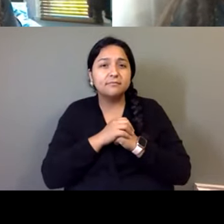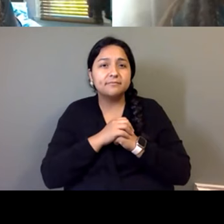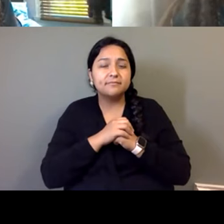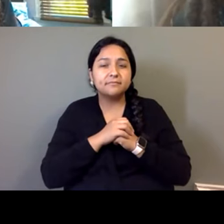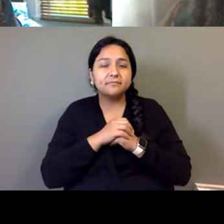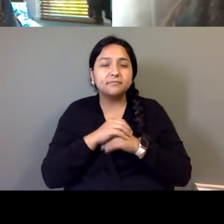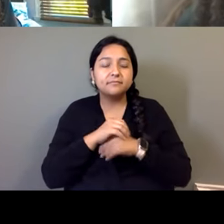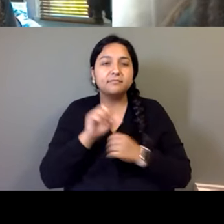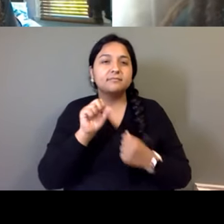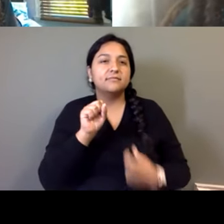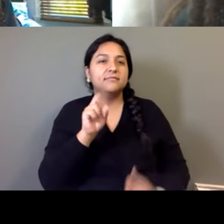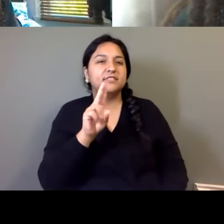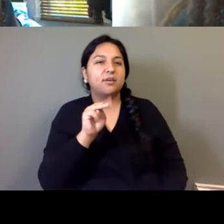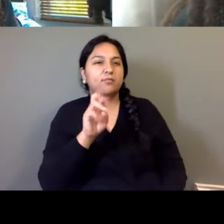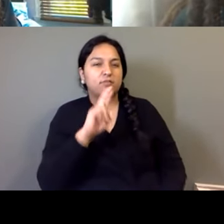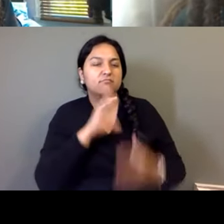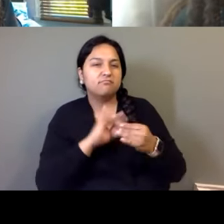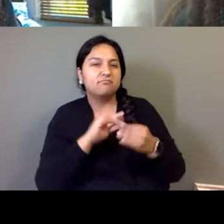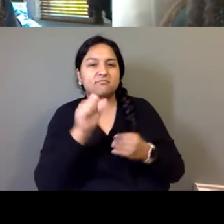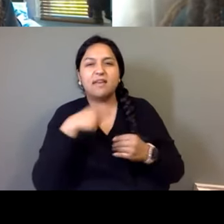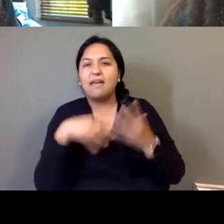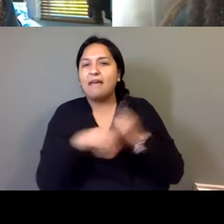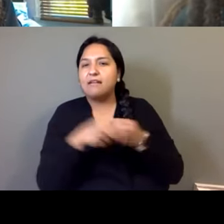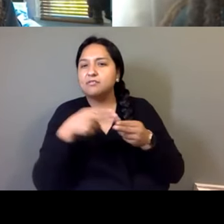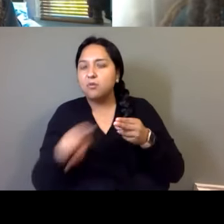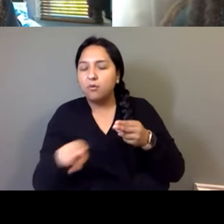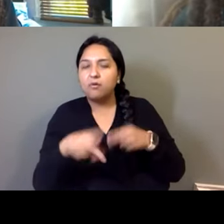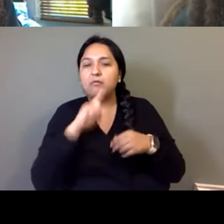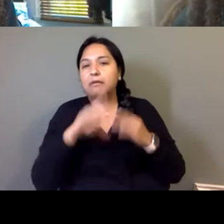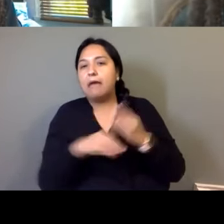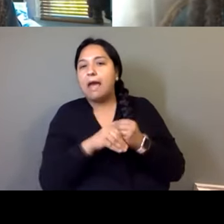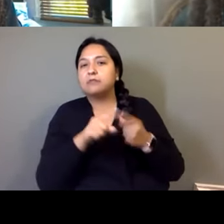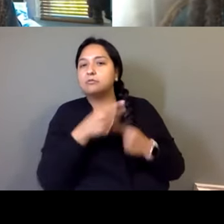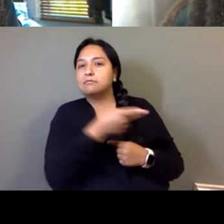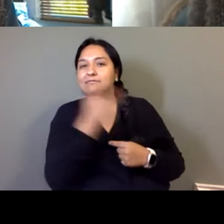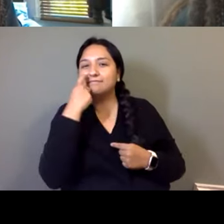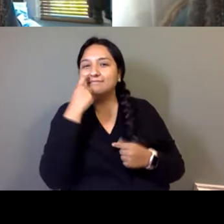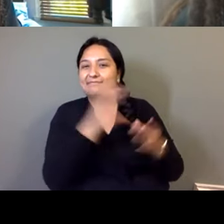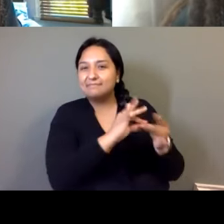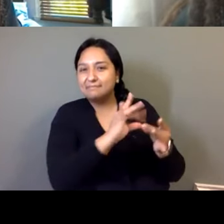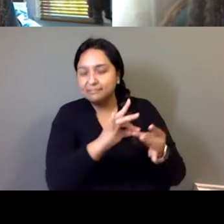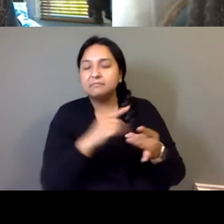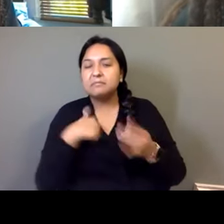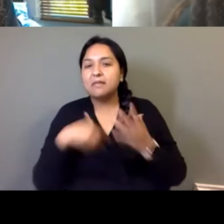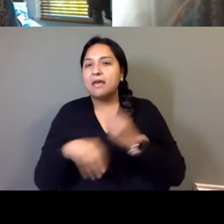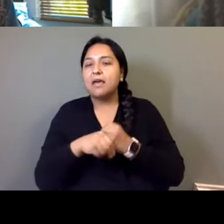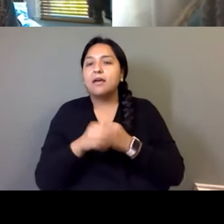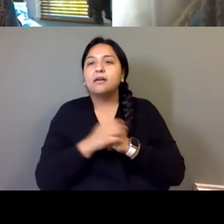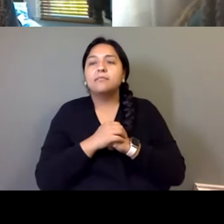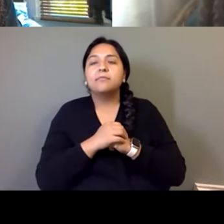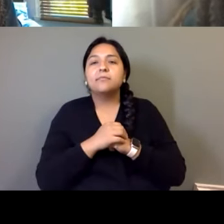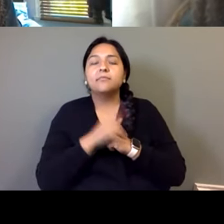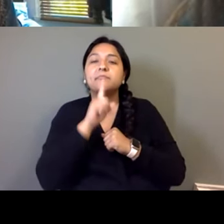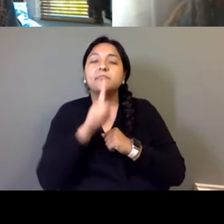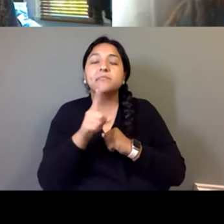Yeah, I can add a short point. It's kind of going off of Isha and Keish, but I think overall, you know, if you're not a